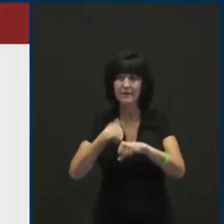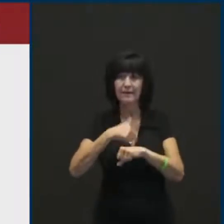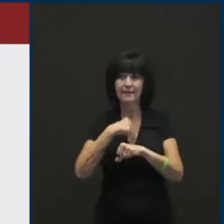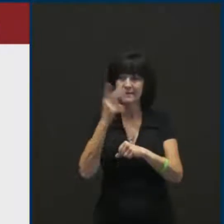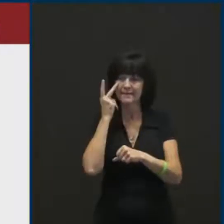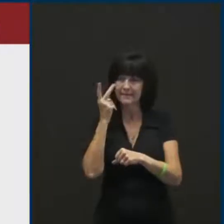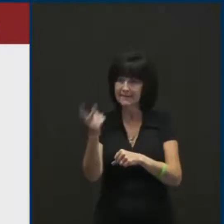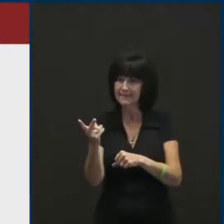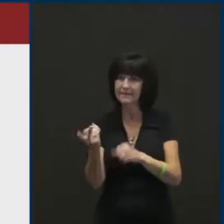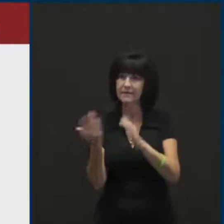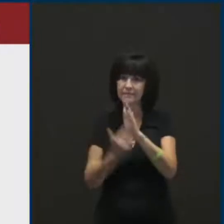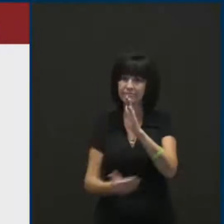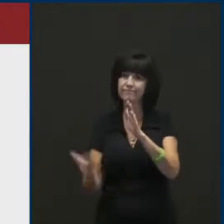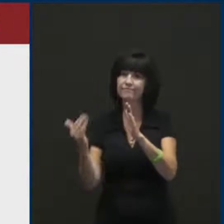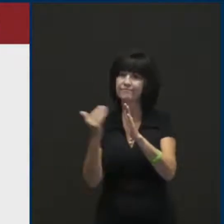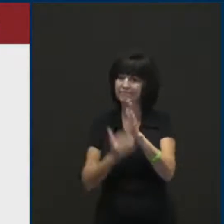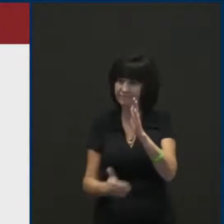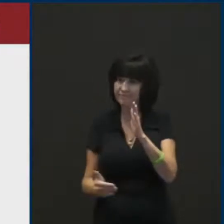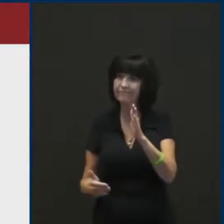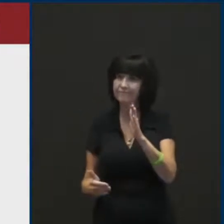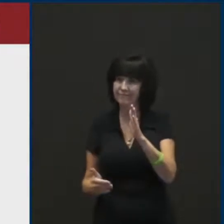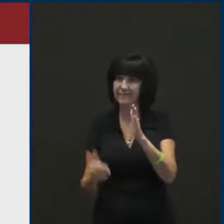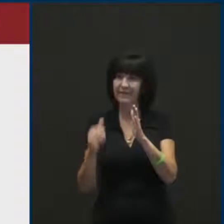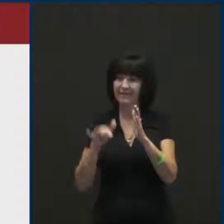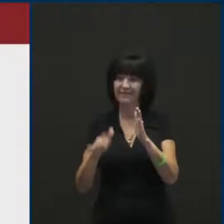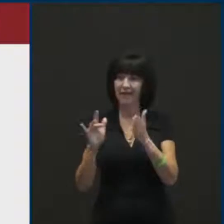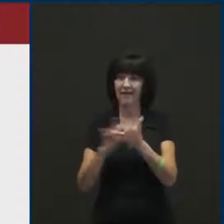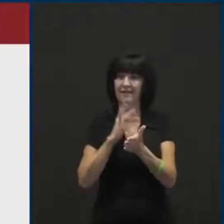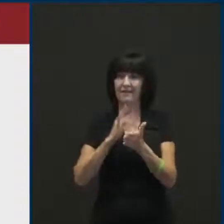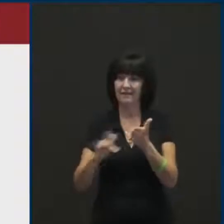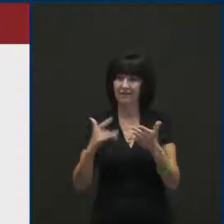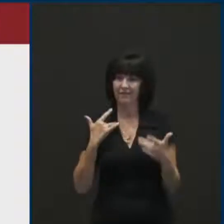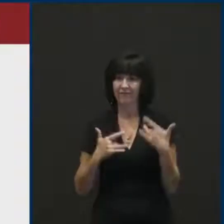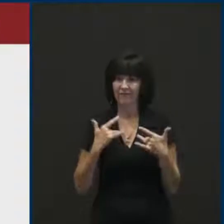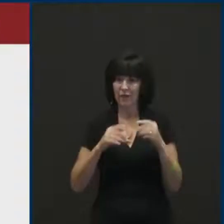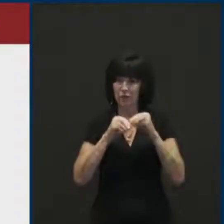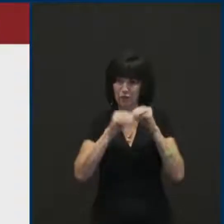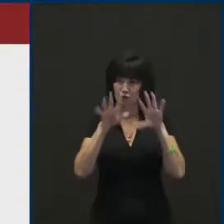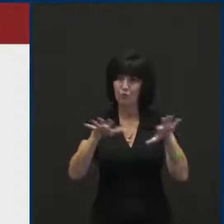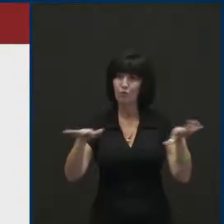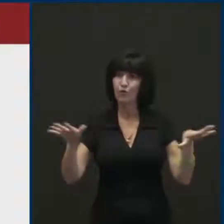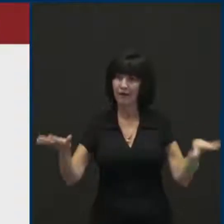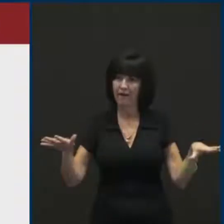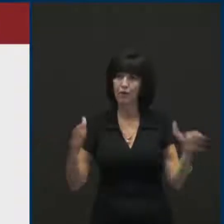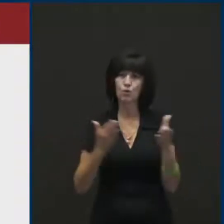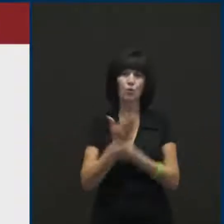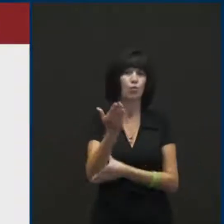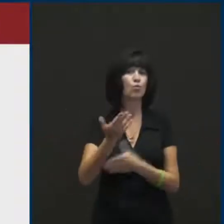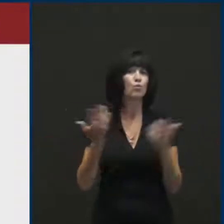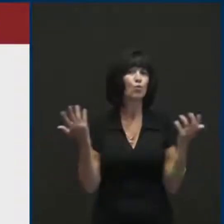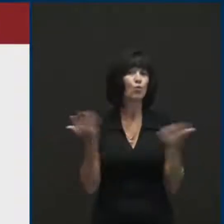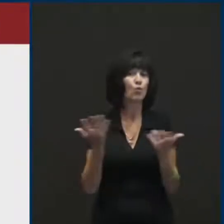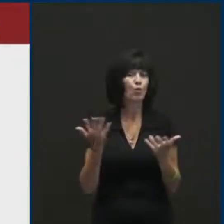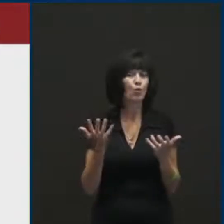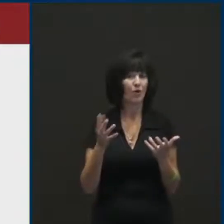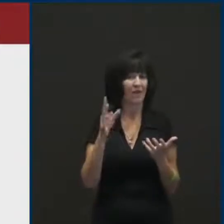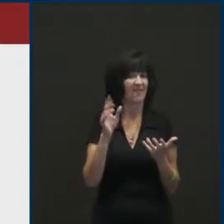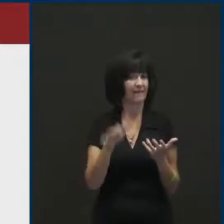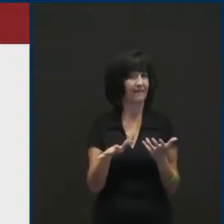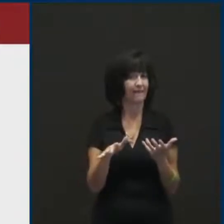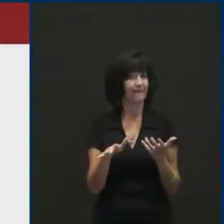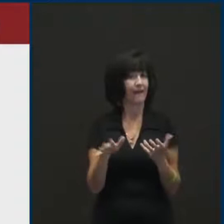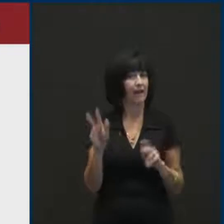after cluster of infections that are spreading through these